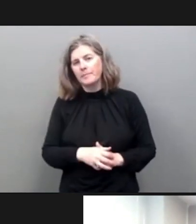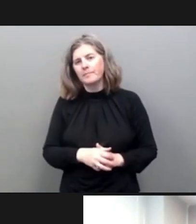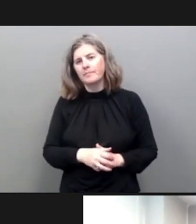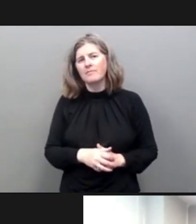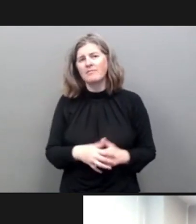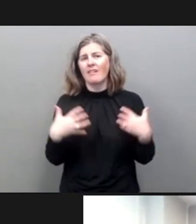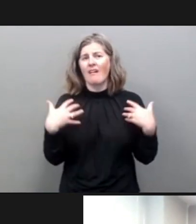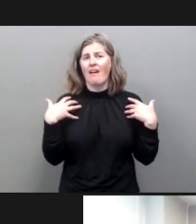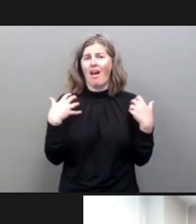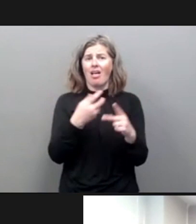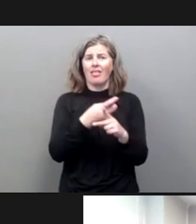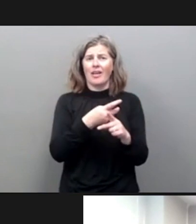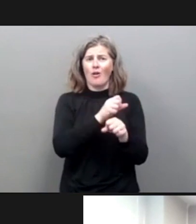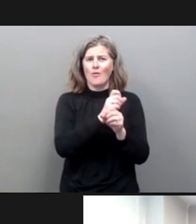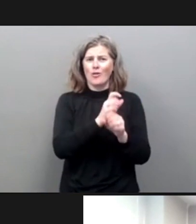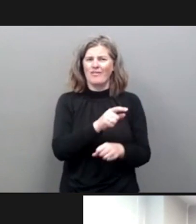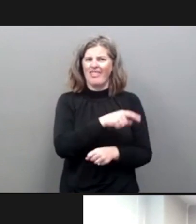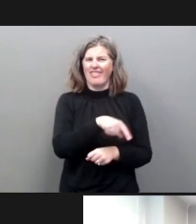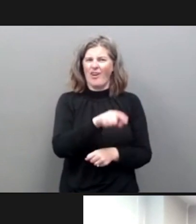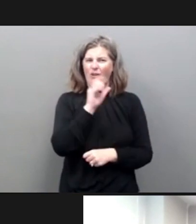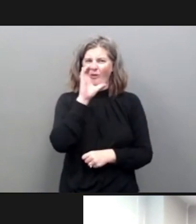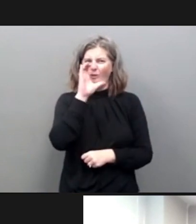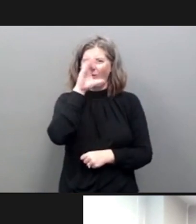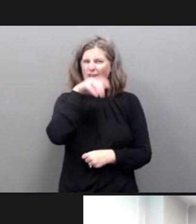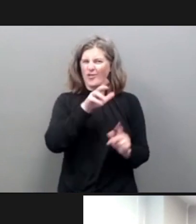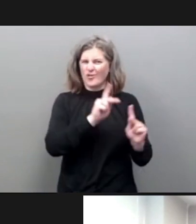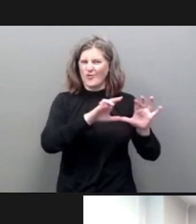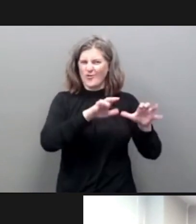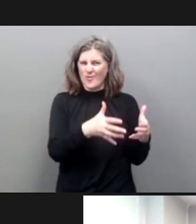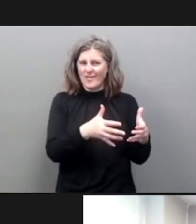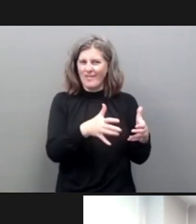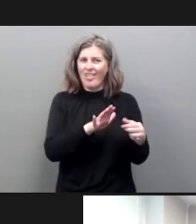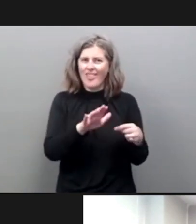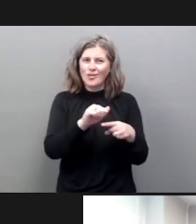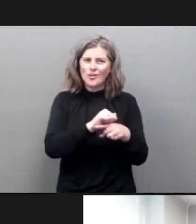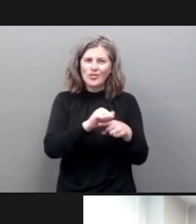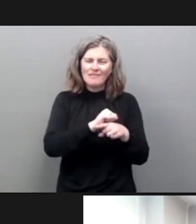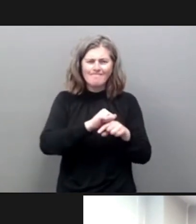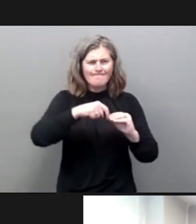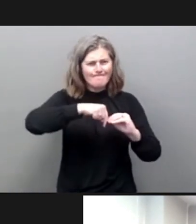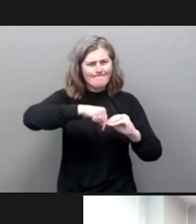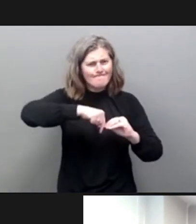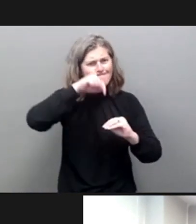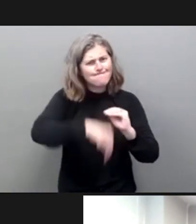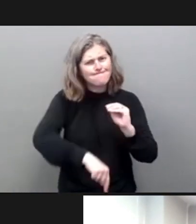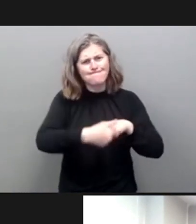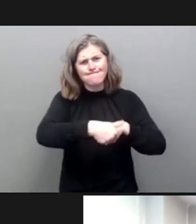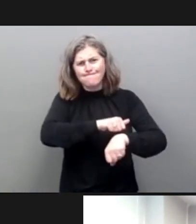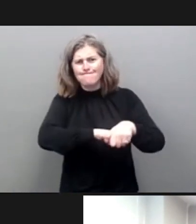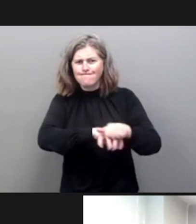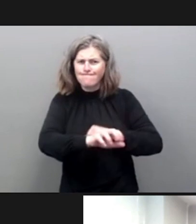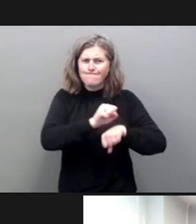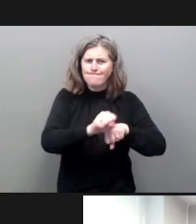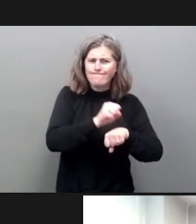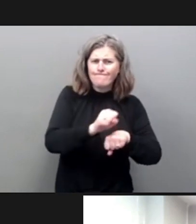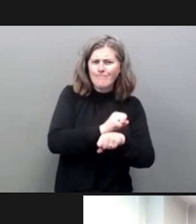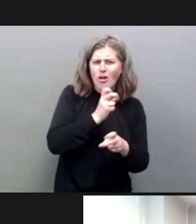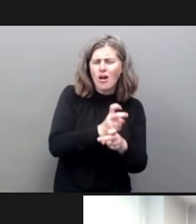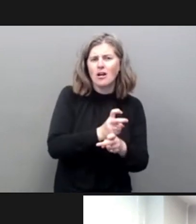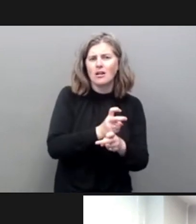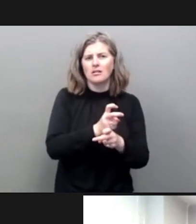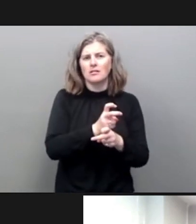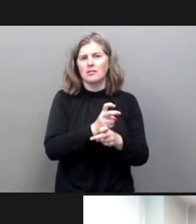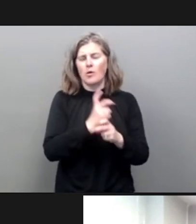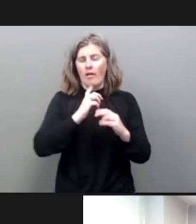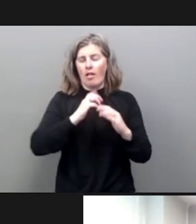healthcare workers are a weird lot. Our training is rigorous. Many of us got less